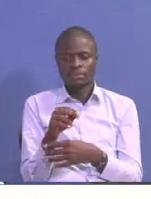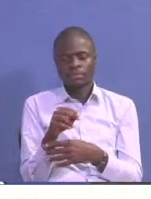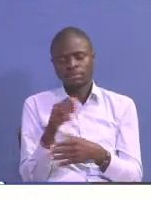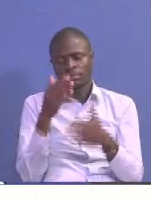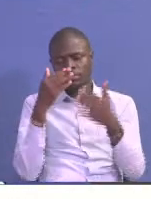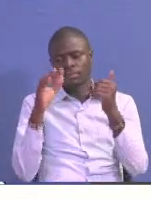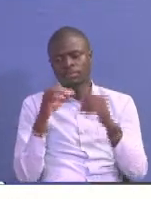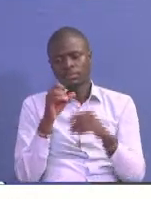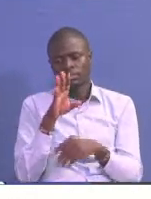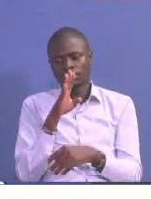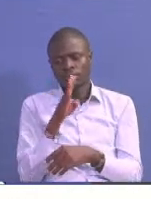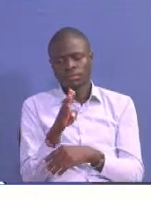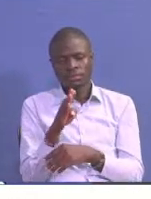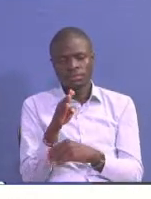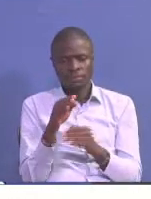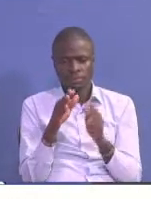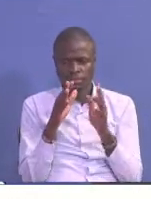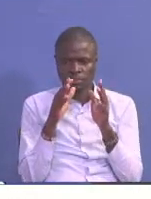should be